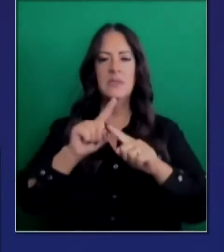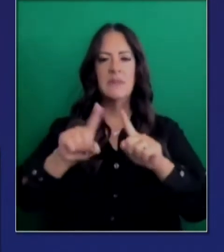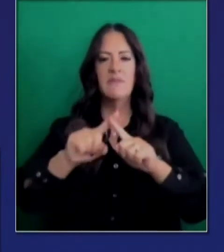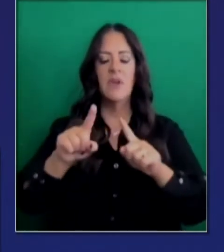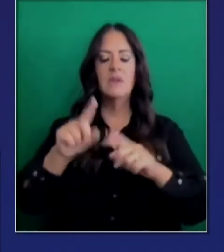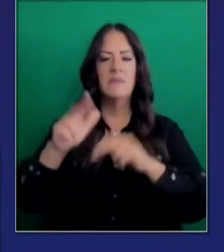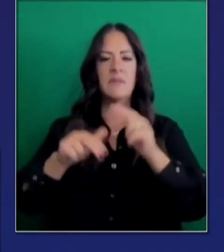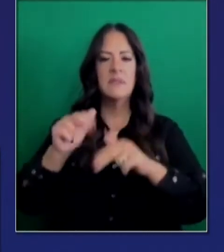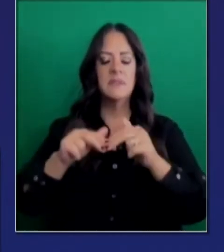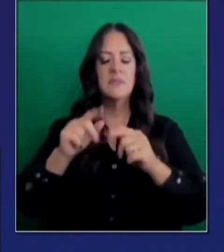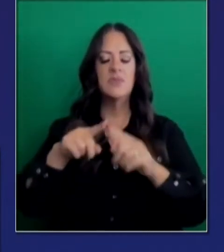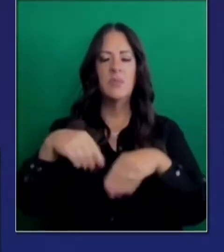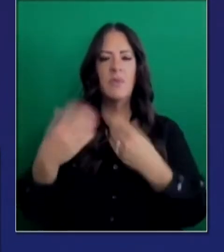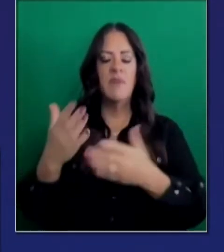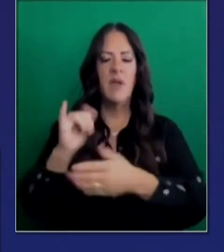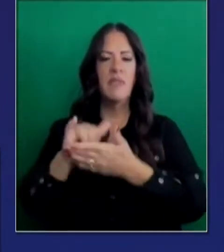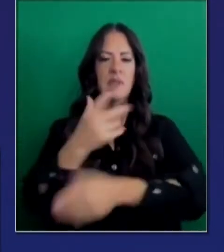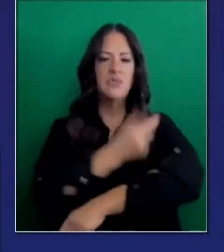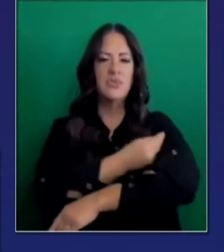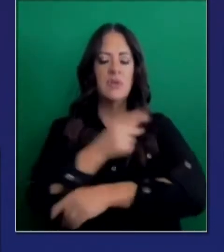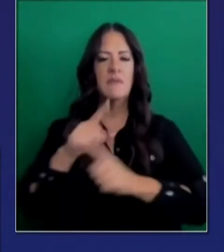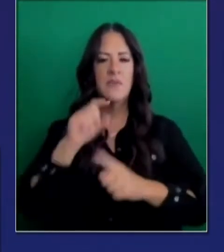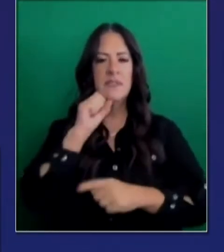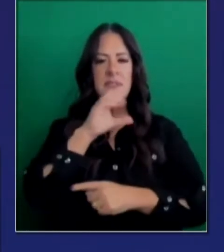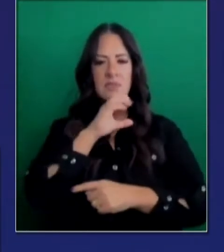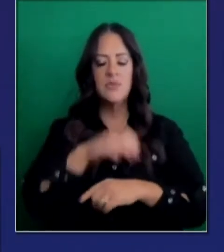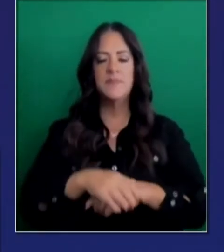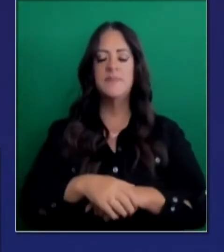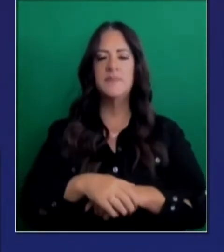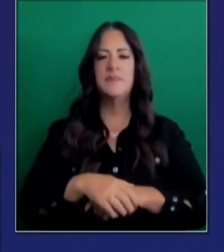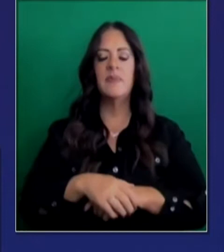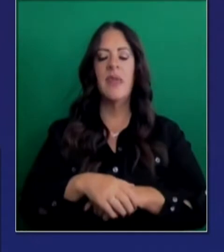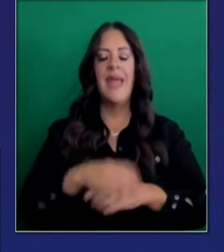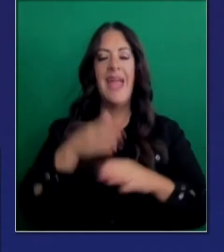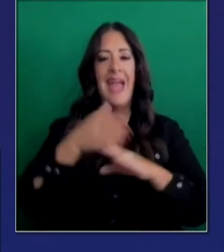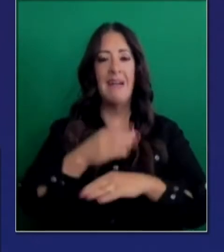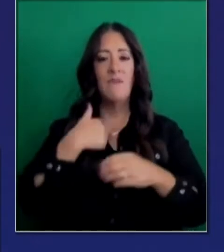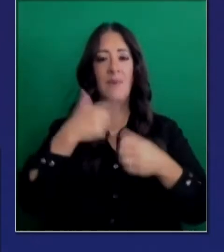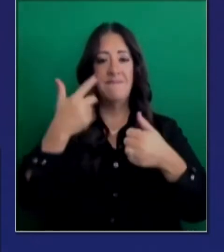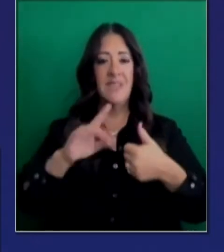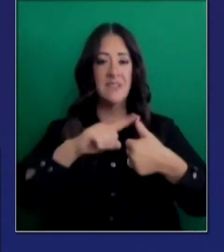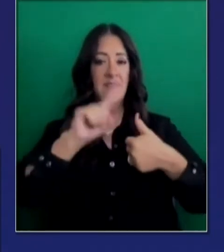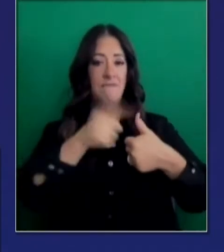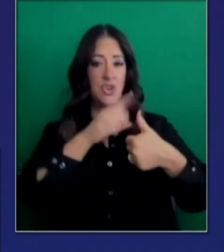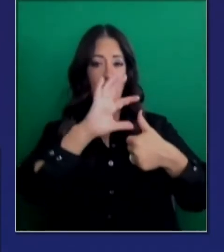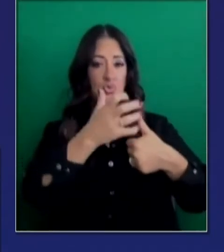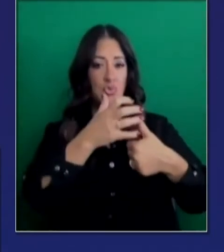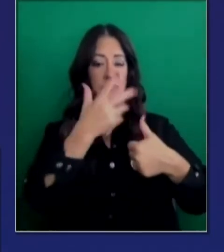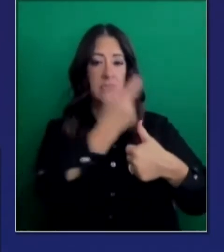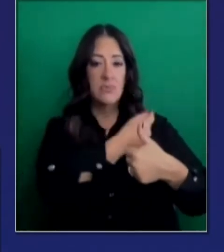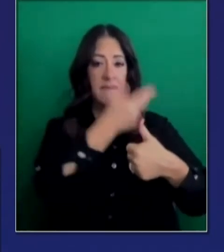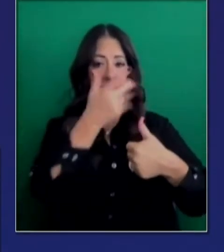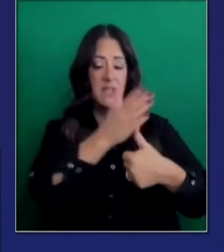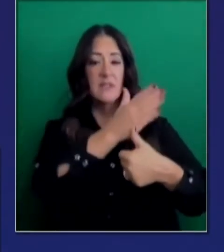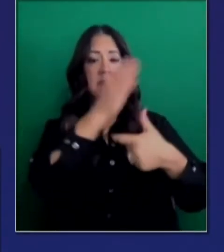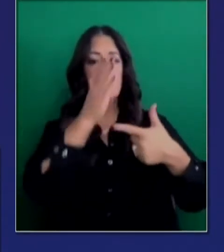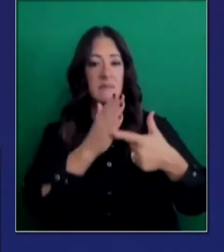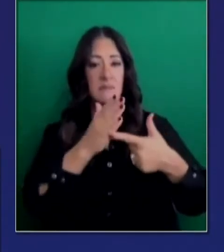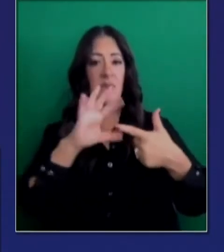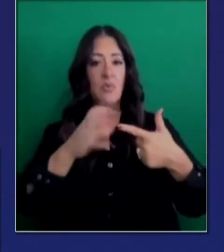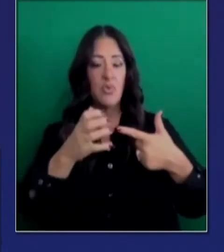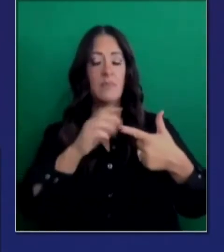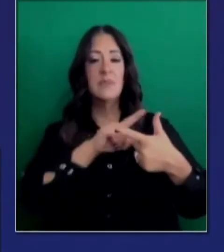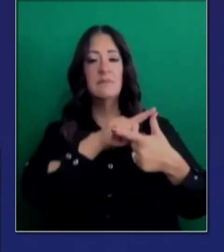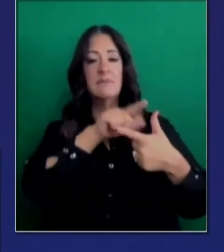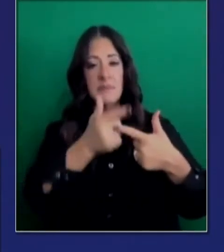flexibility into the different phases includes the following. And so again, this is already established. We've